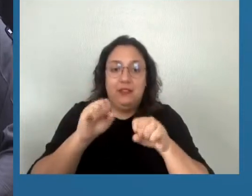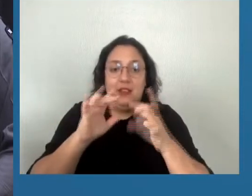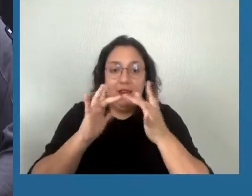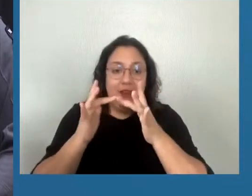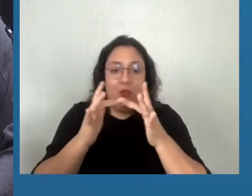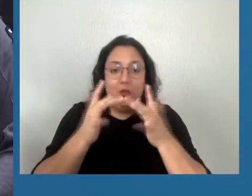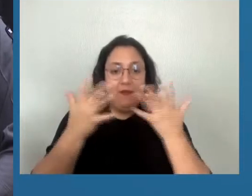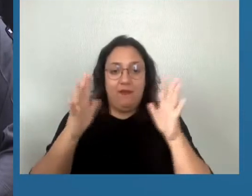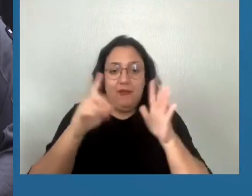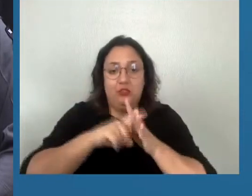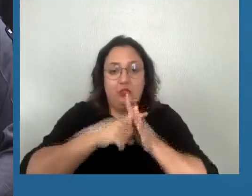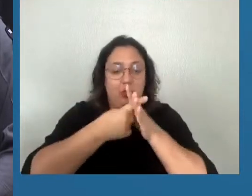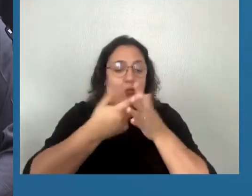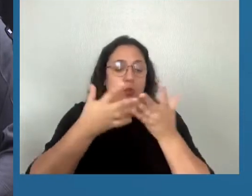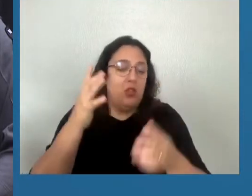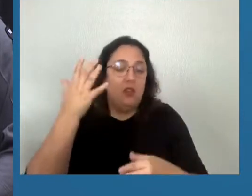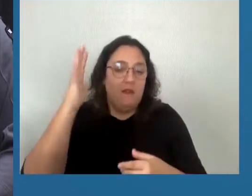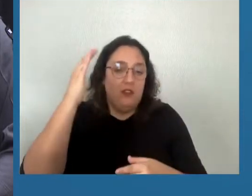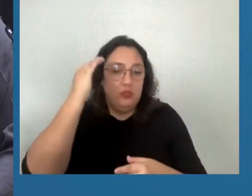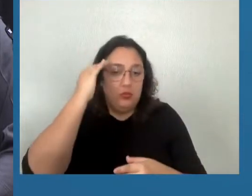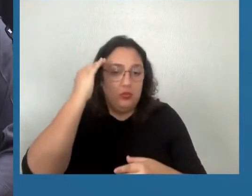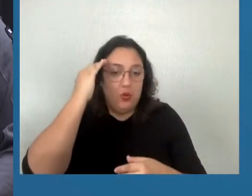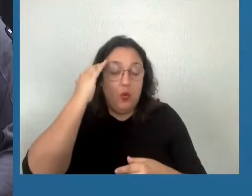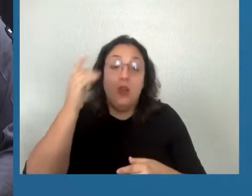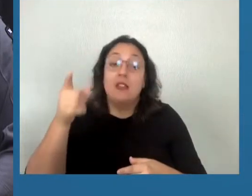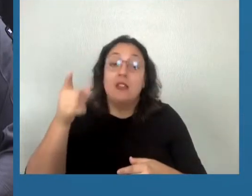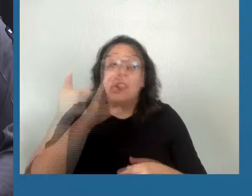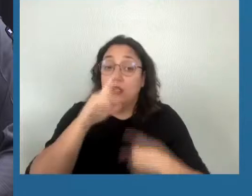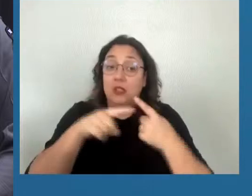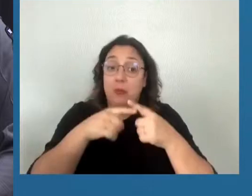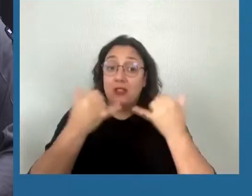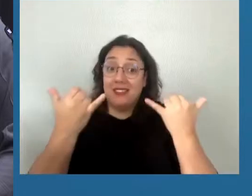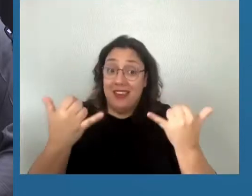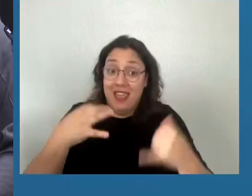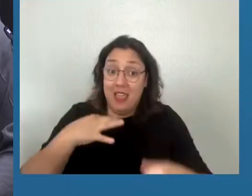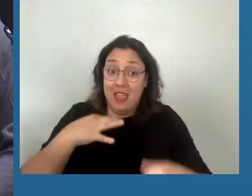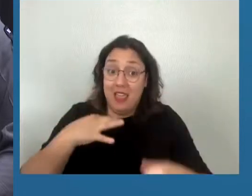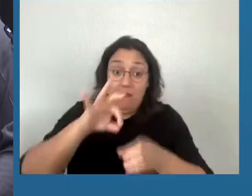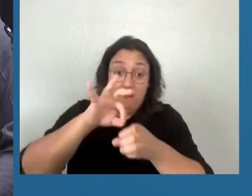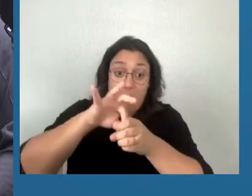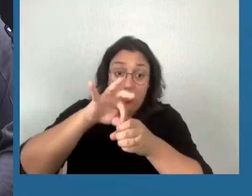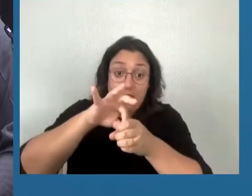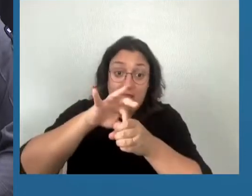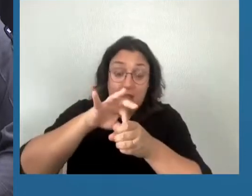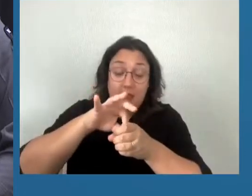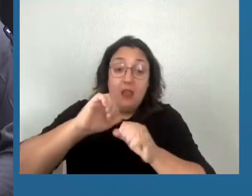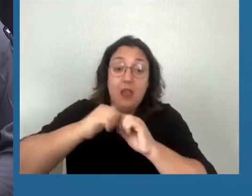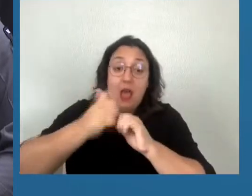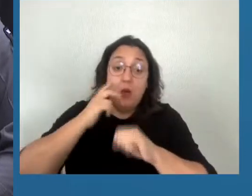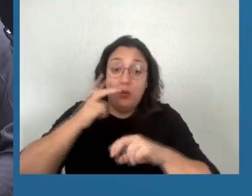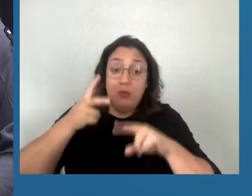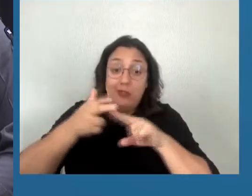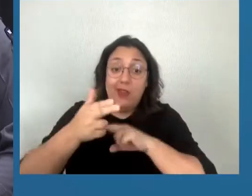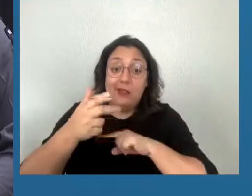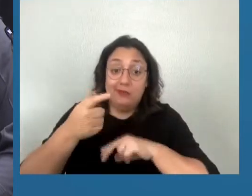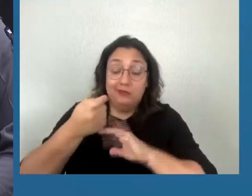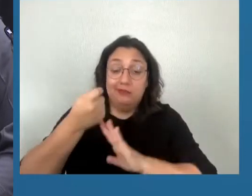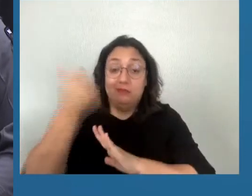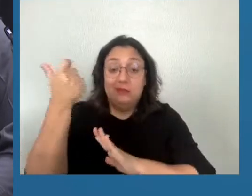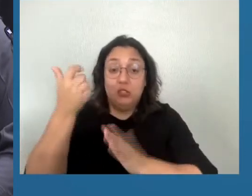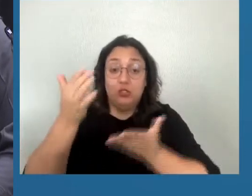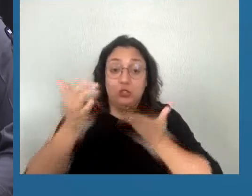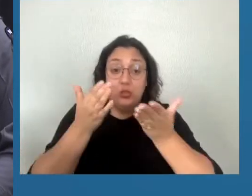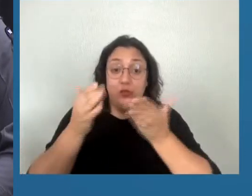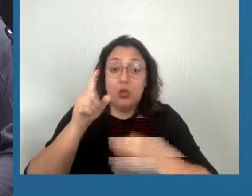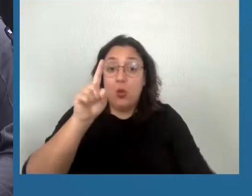they're actually literally talking about voting today on cutting services, essential health care services for 1.8 million